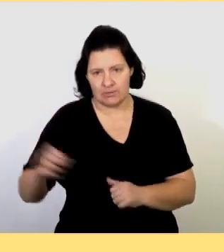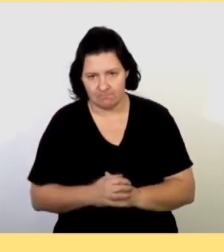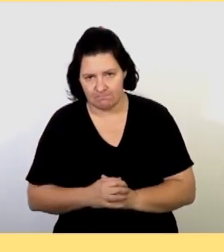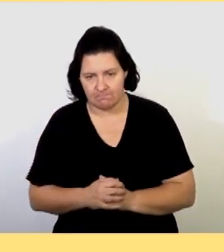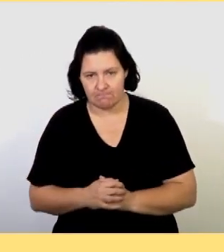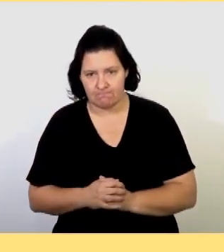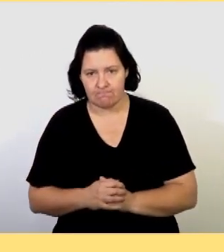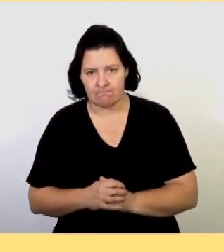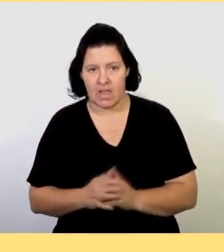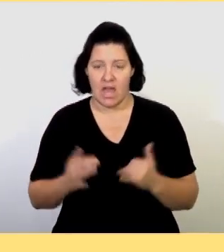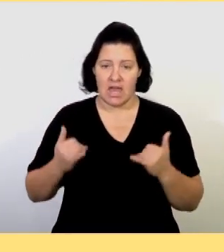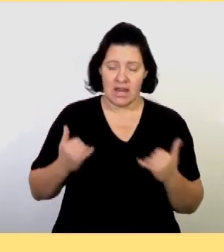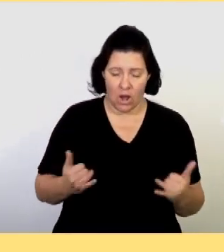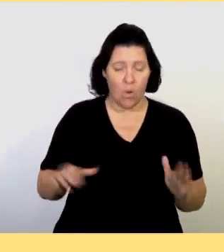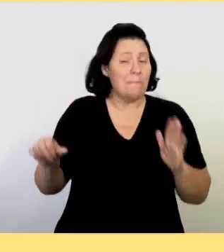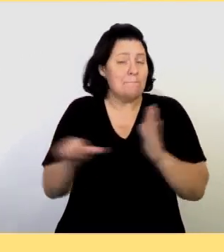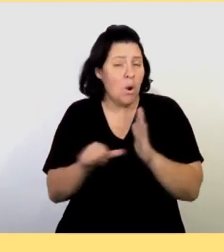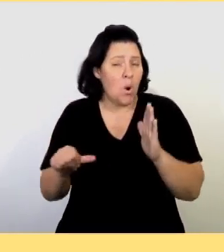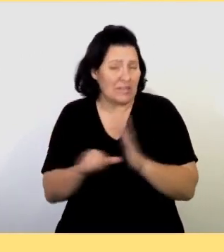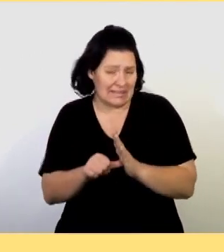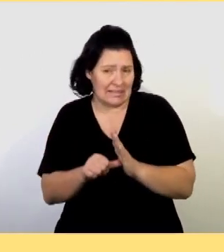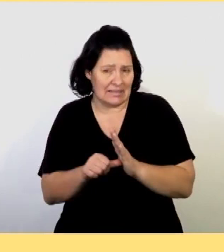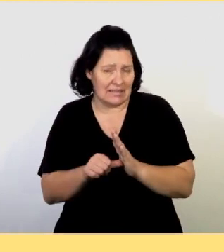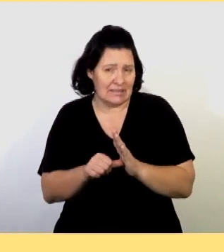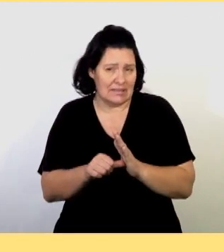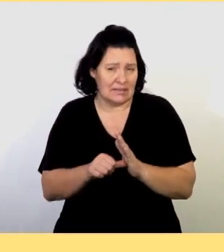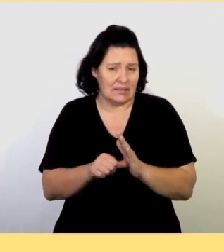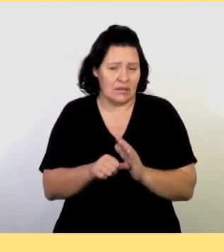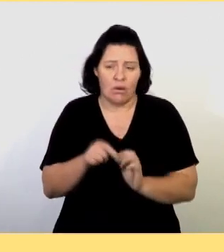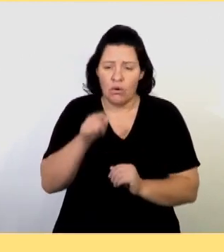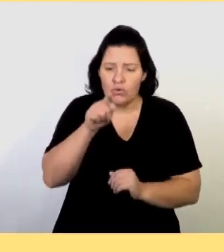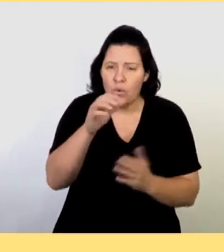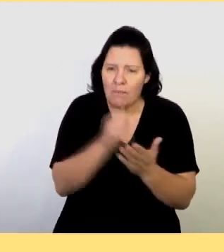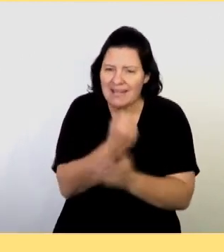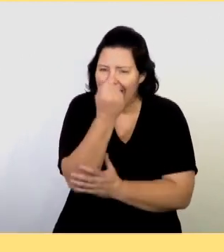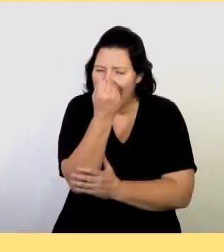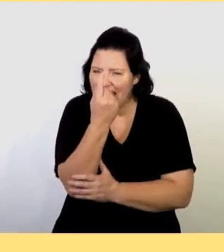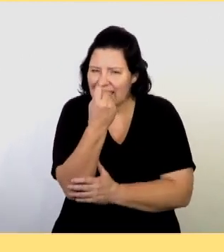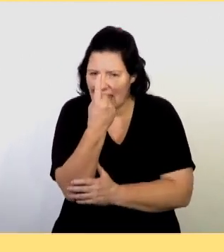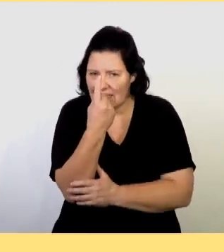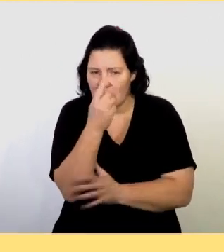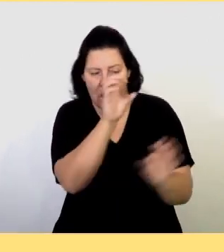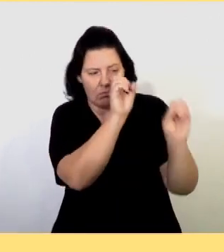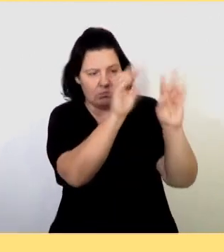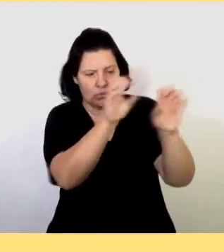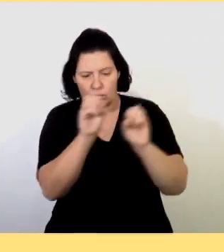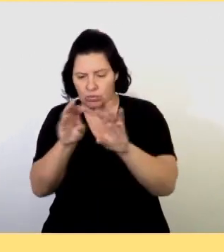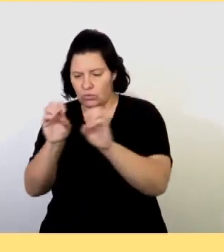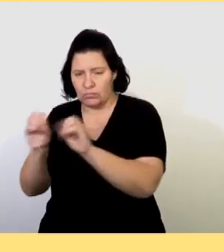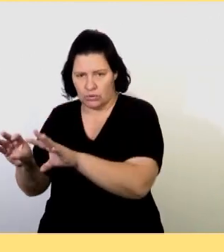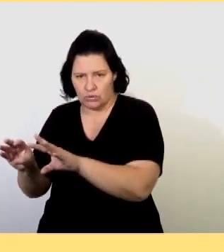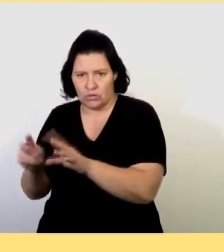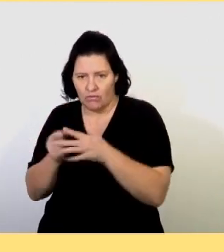10,200. Now, it is very important, dear learners, that you understand how to post this